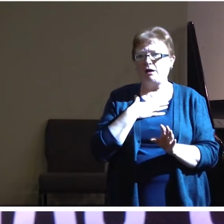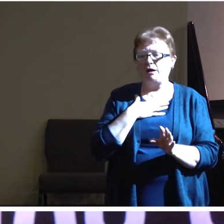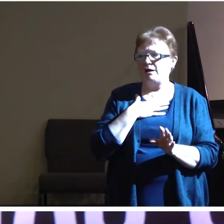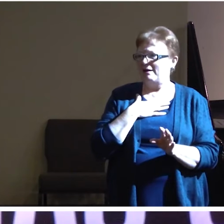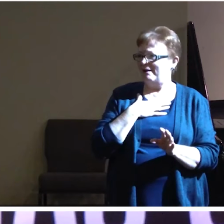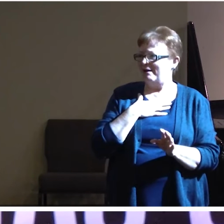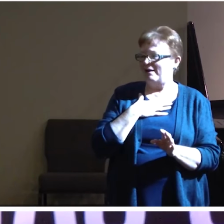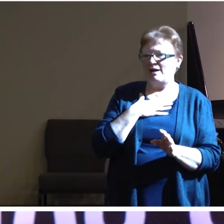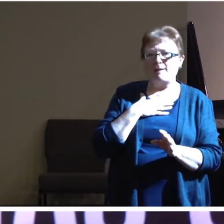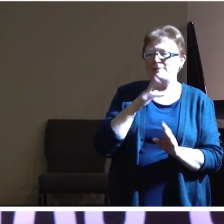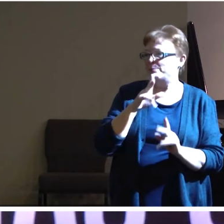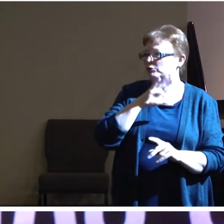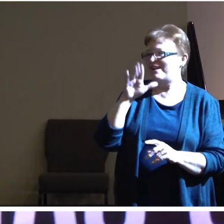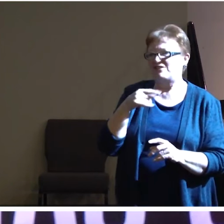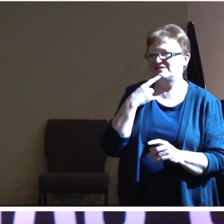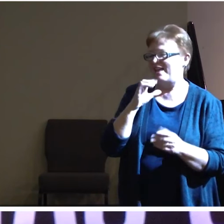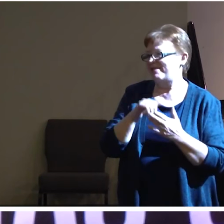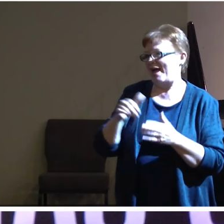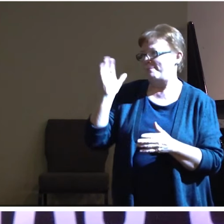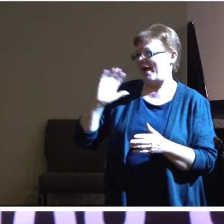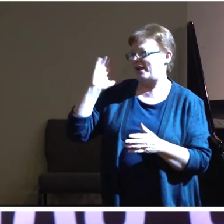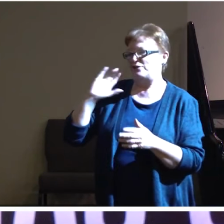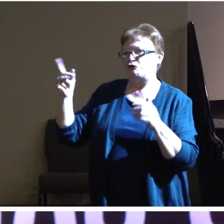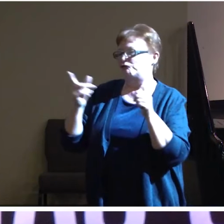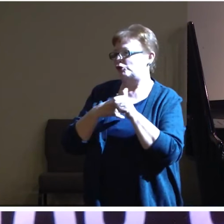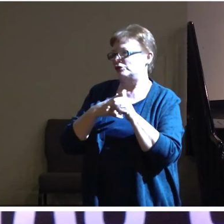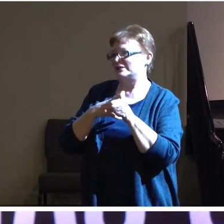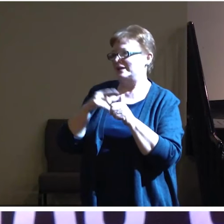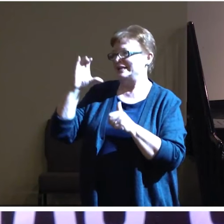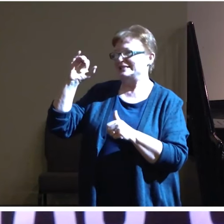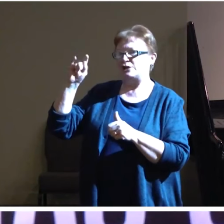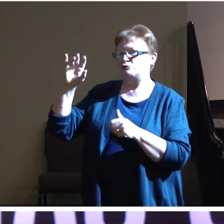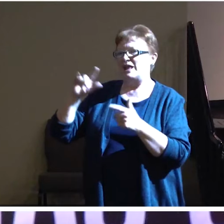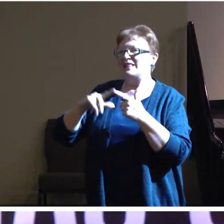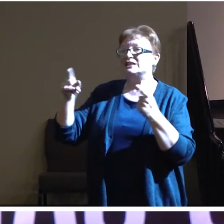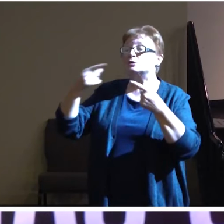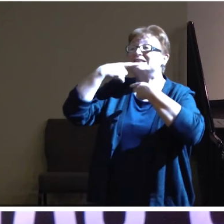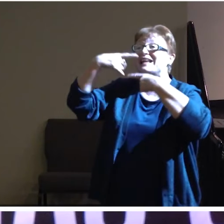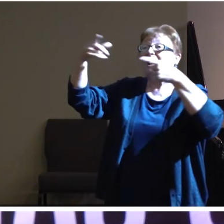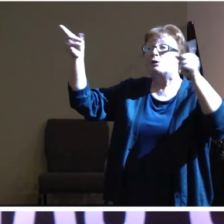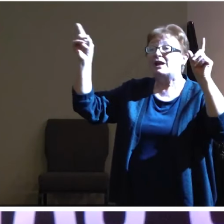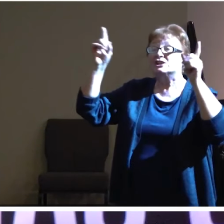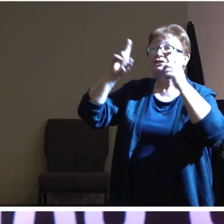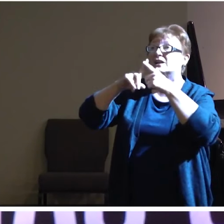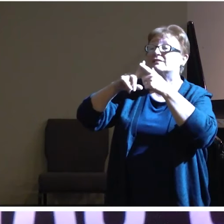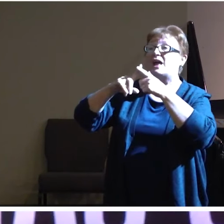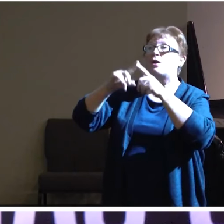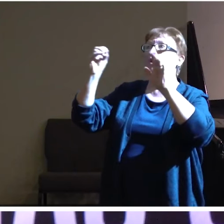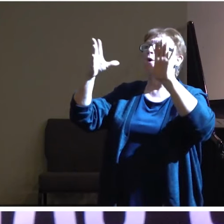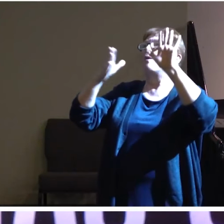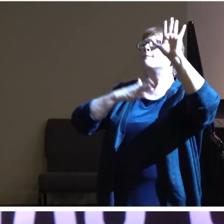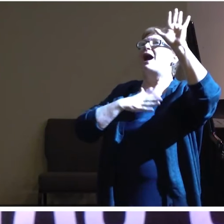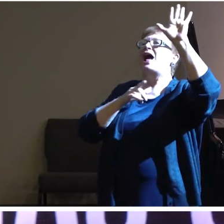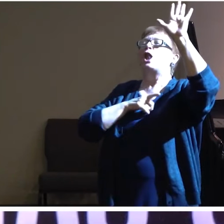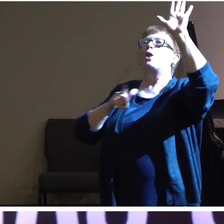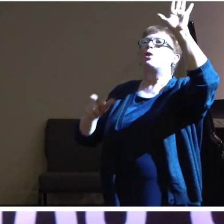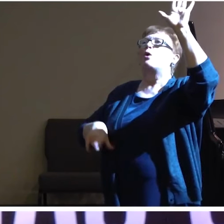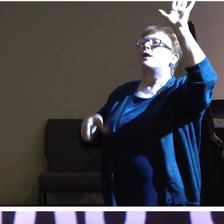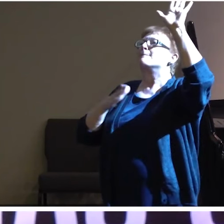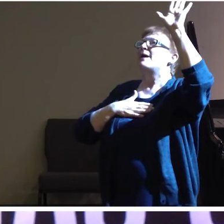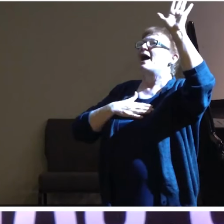People would never have used that language back in the first century. This was a declaration of Jesus' deity. My Lord and my